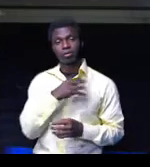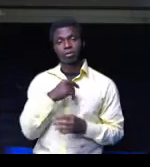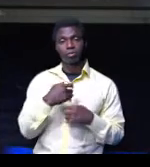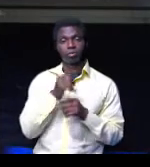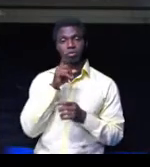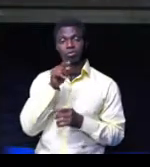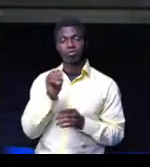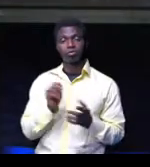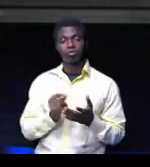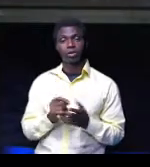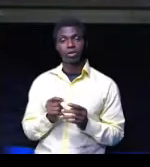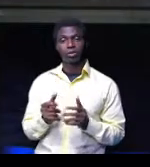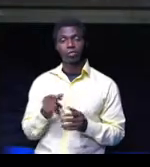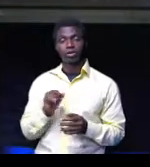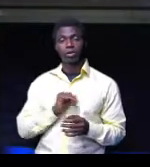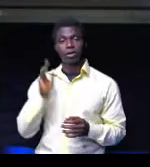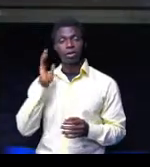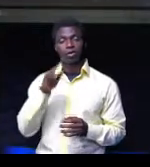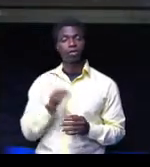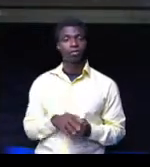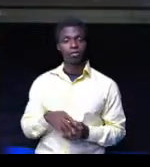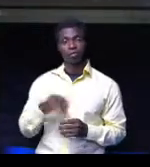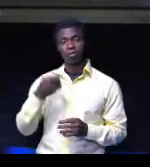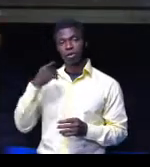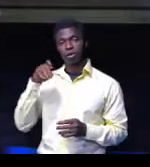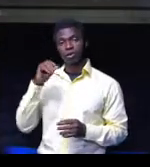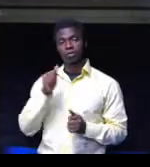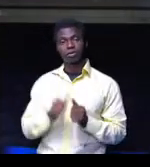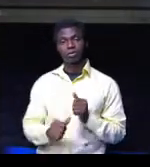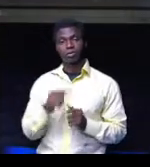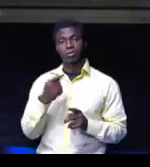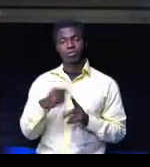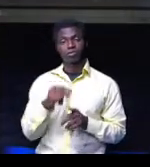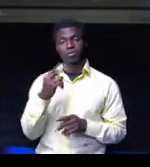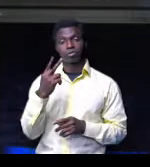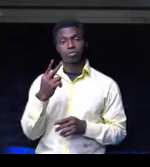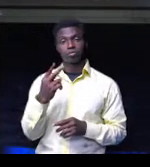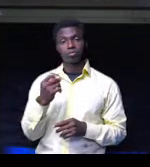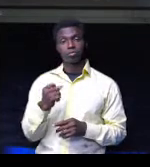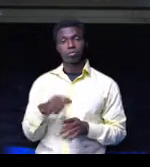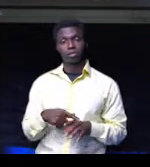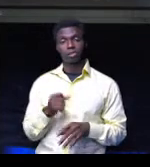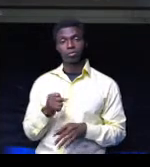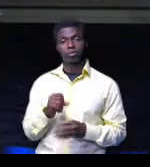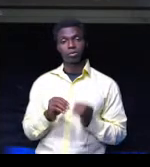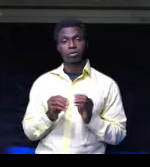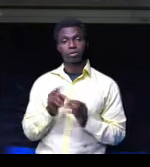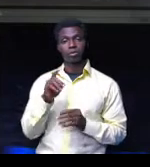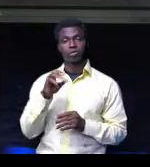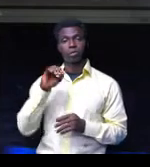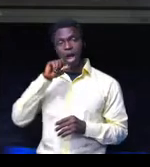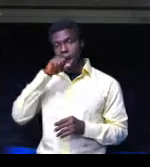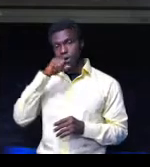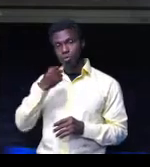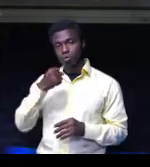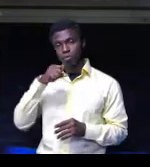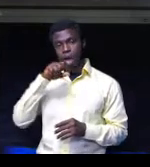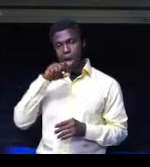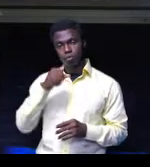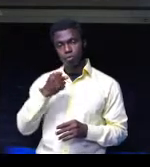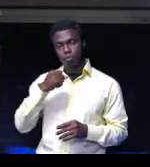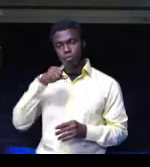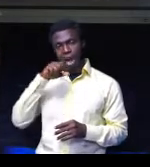write quickly. I will dictate each word twice. Are you ready? Number 1,